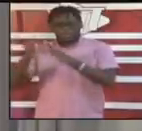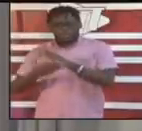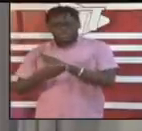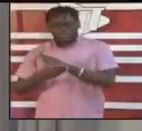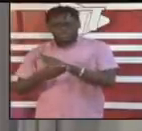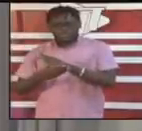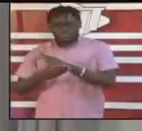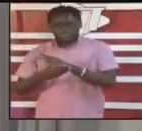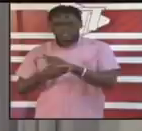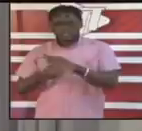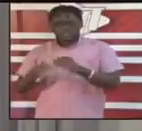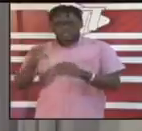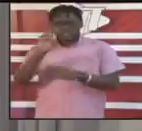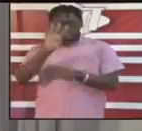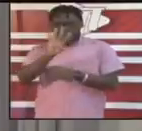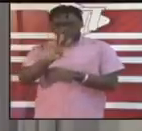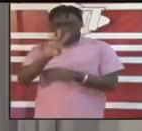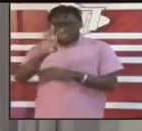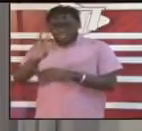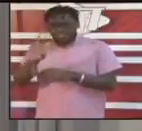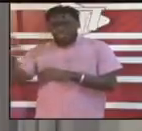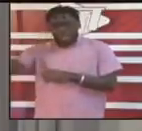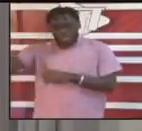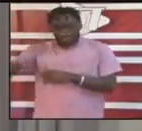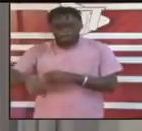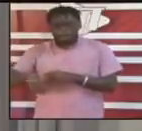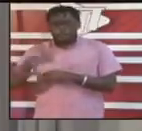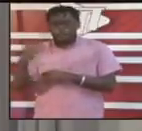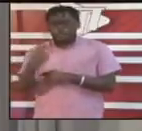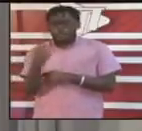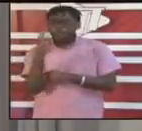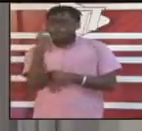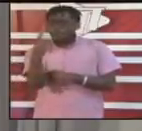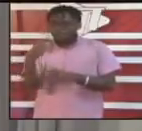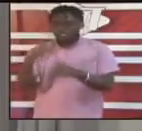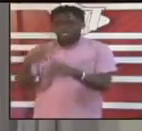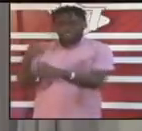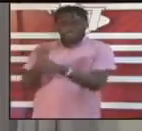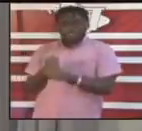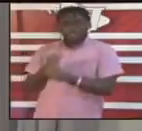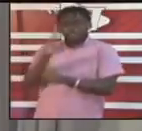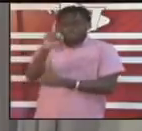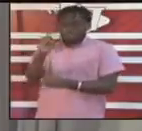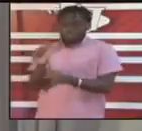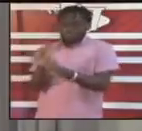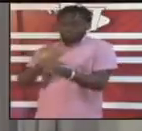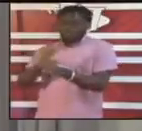46. And from the deportees from the United States, we got 3 out of 20.